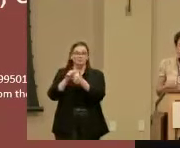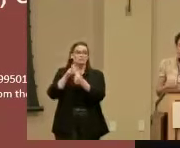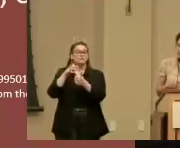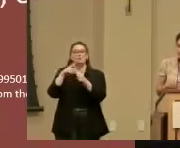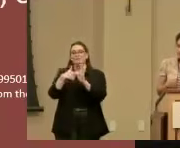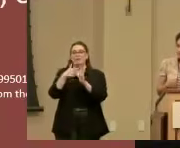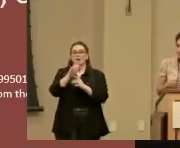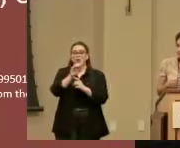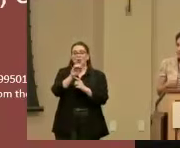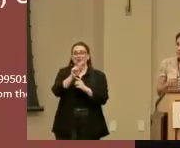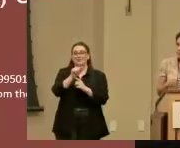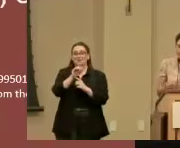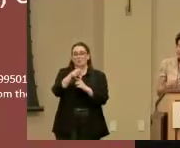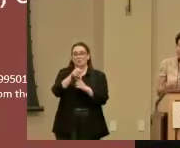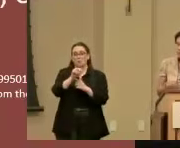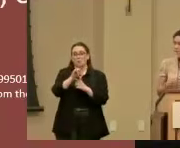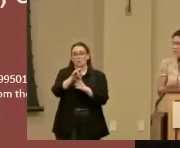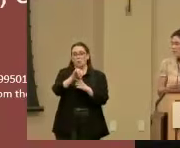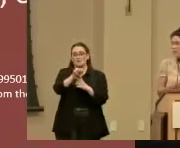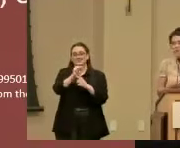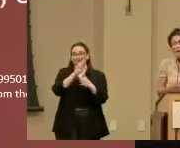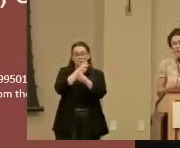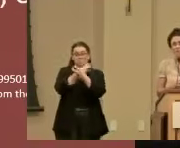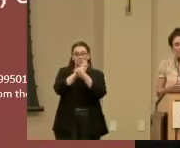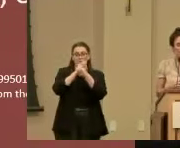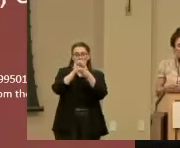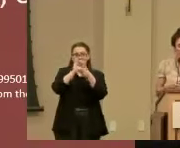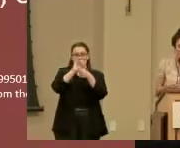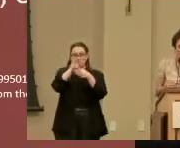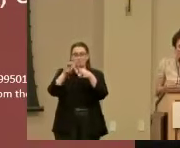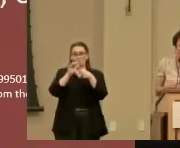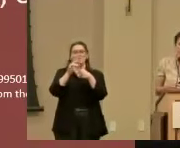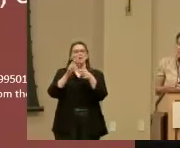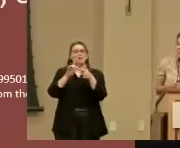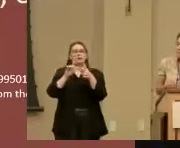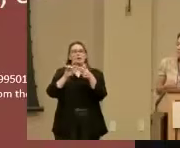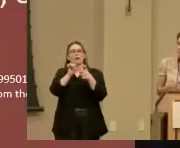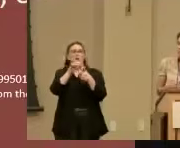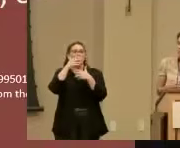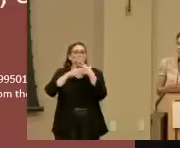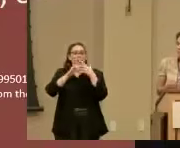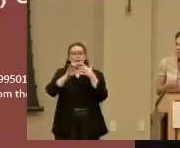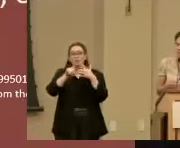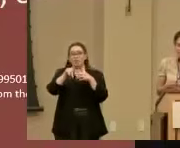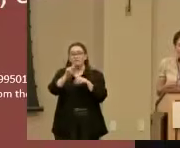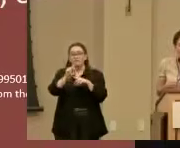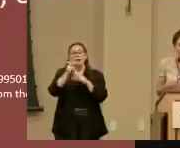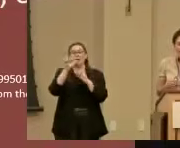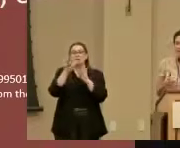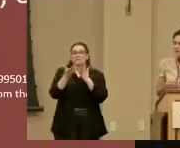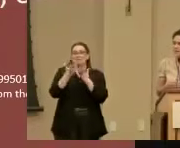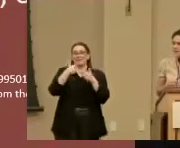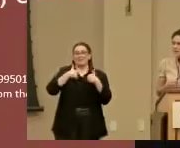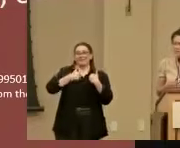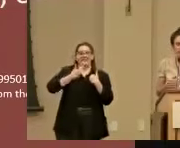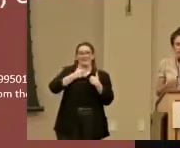osteoporosis, cardiovascular disease, and blood clots, even if they did not have blood clots when they were younger. And this is probably due to a lot of different factors,